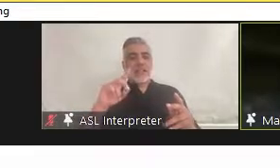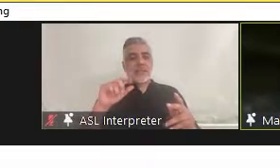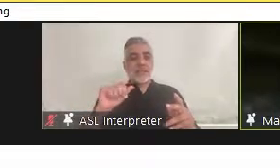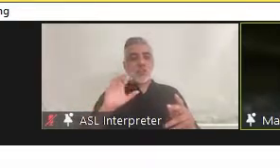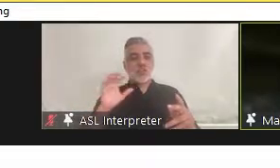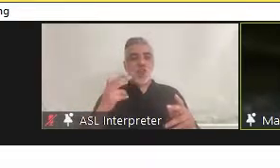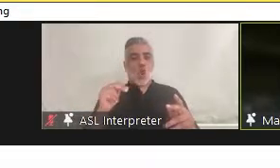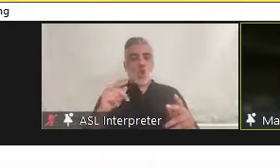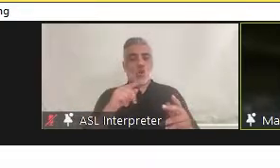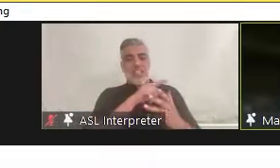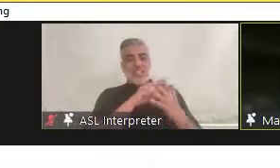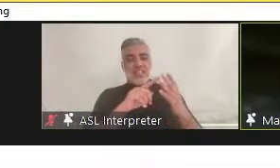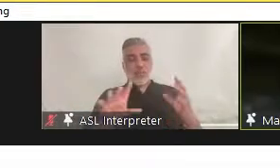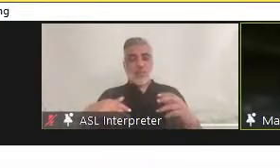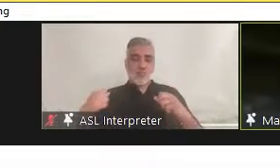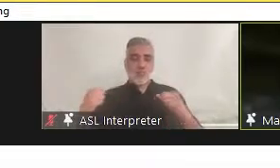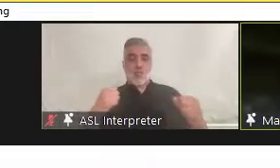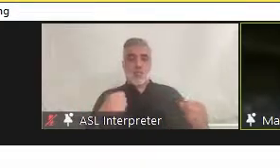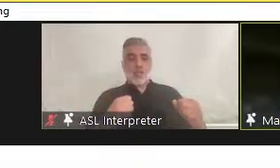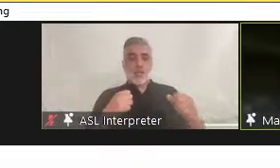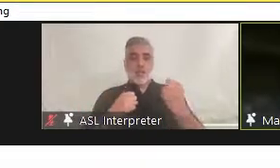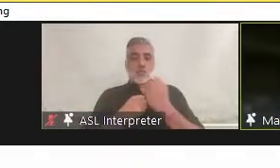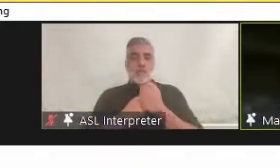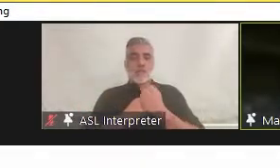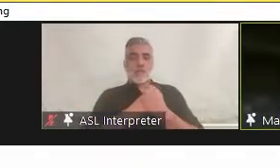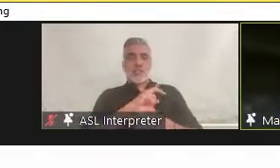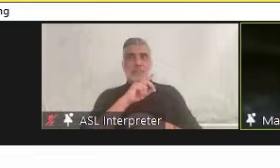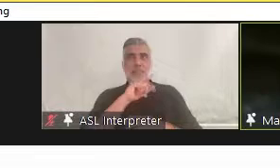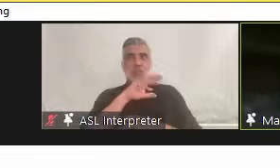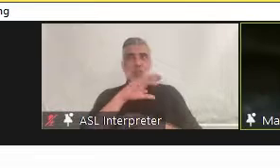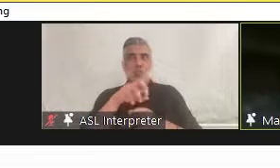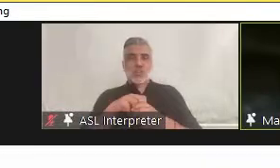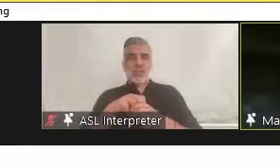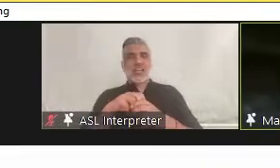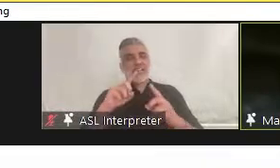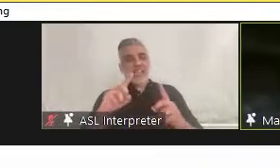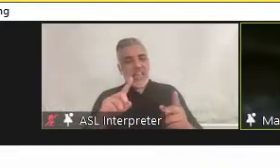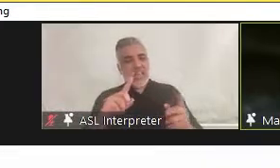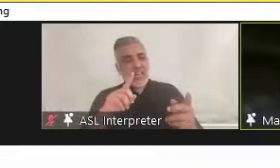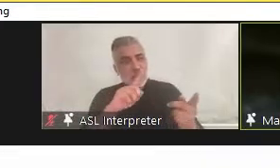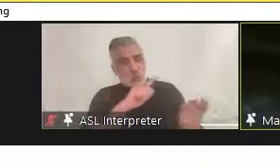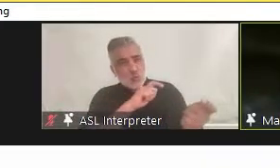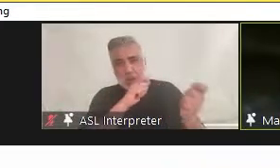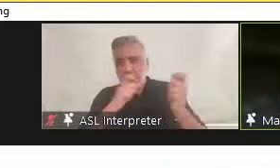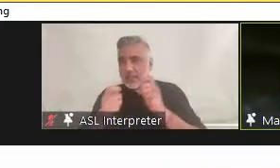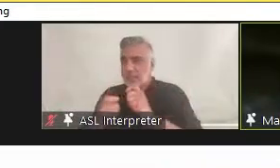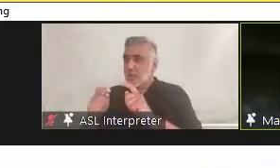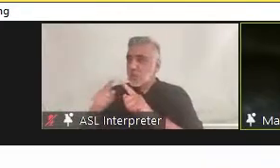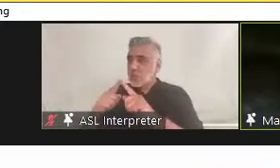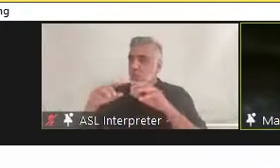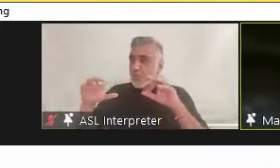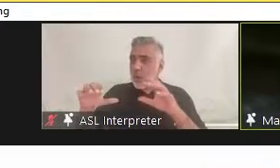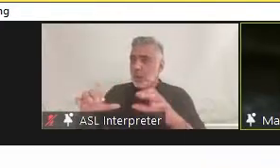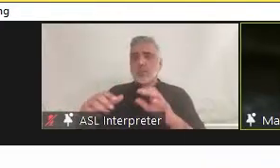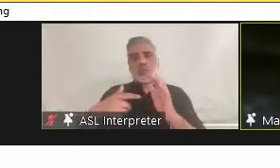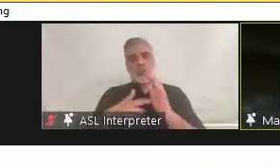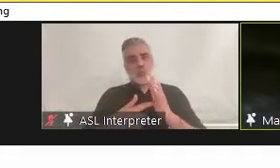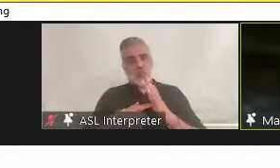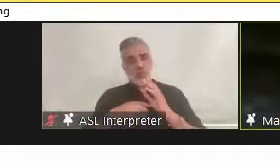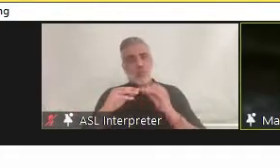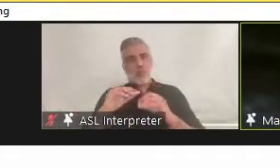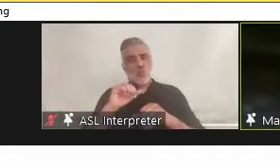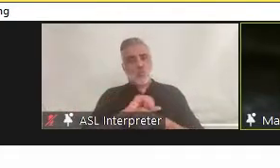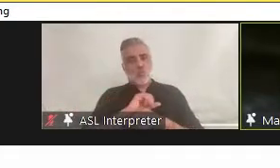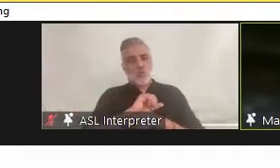provide robust support for disability inclusion, yet translating them into practice requires more work and